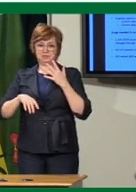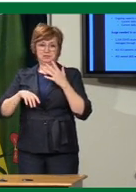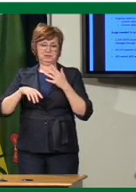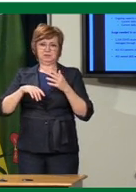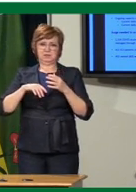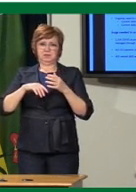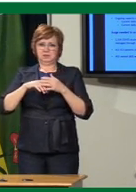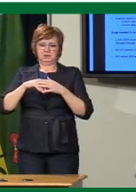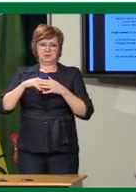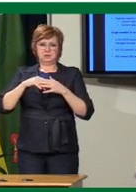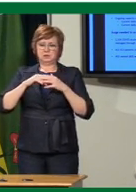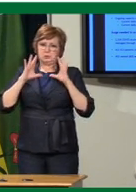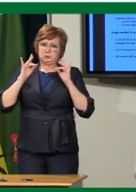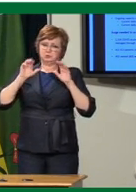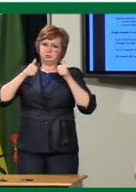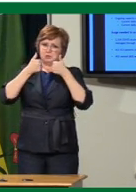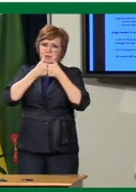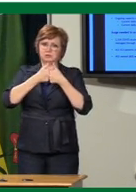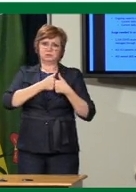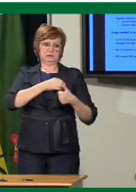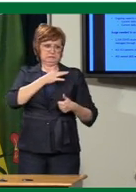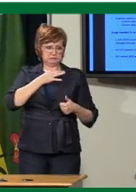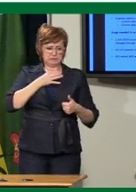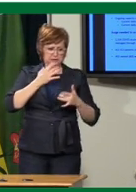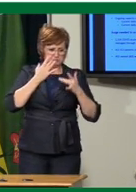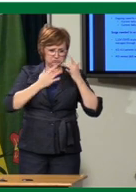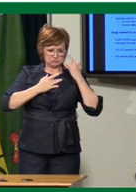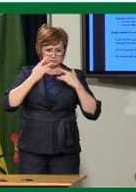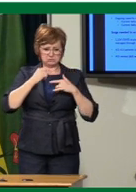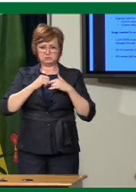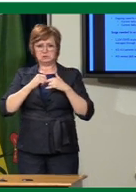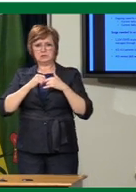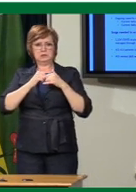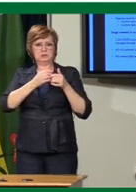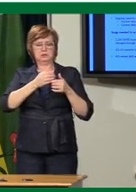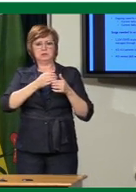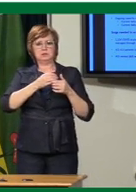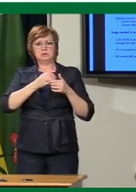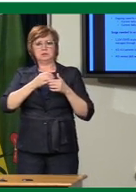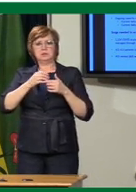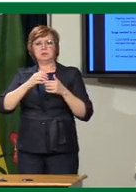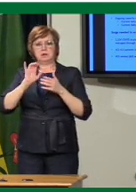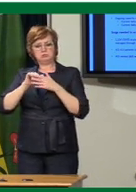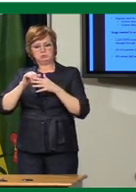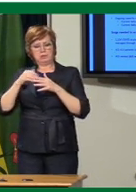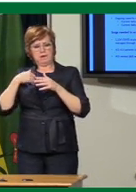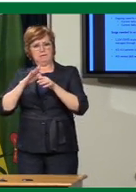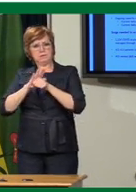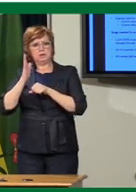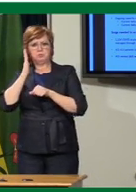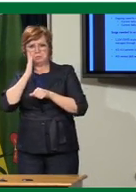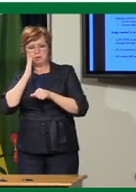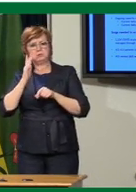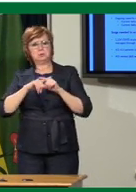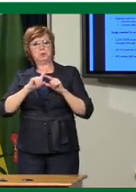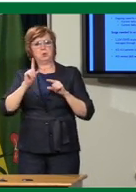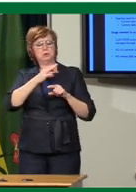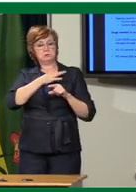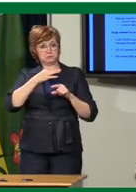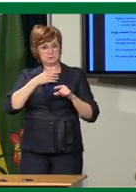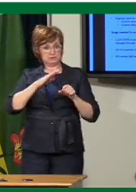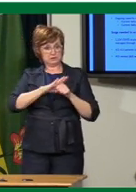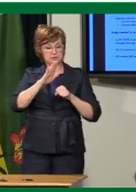While we have identified spaces to surge into to meet these numbers, the staffing that go along with them will be an ongoing